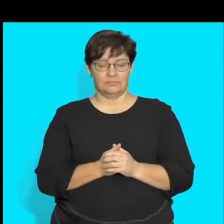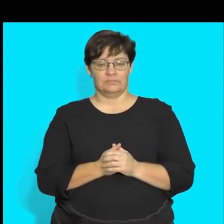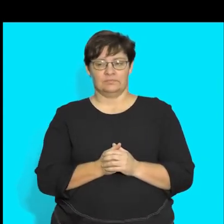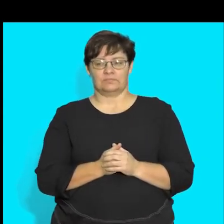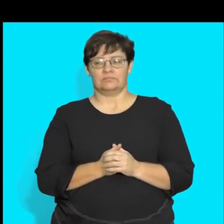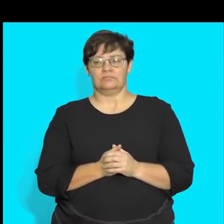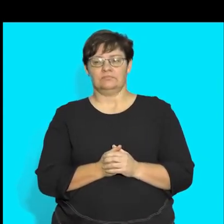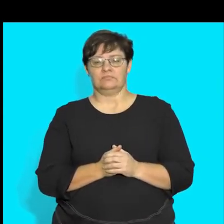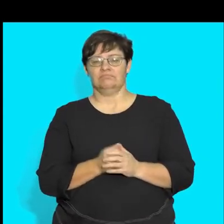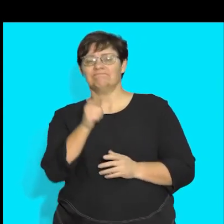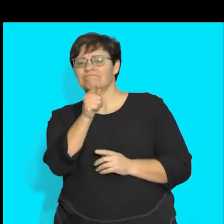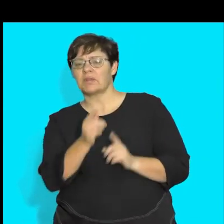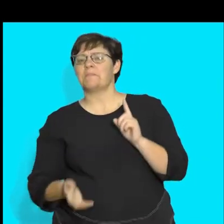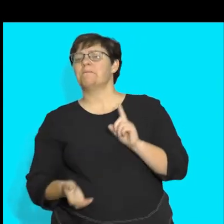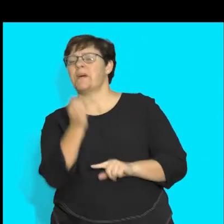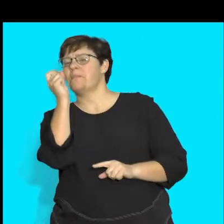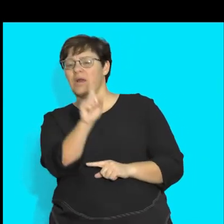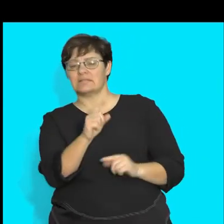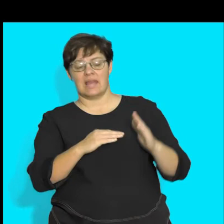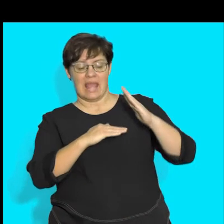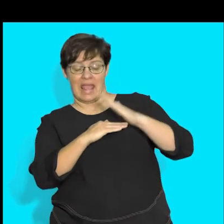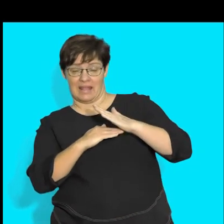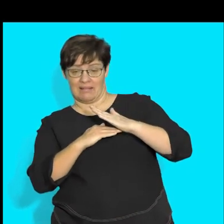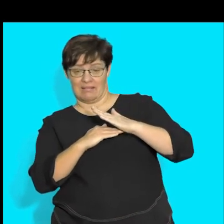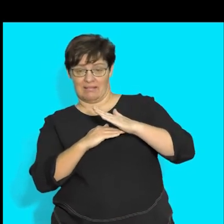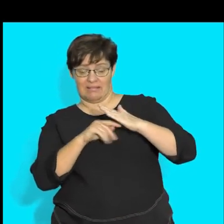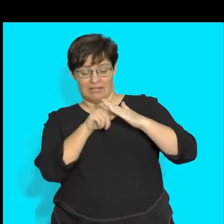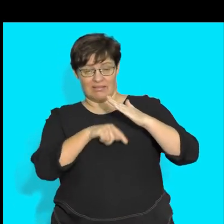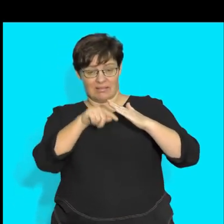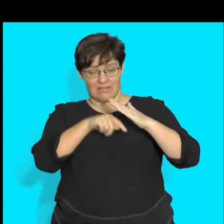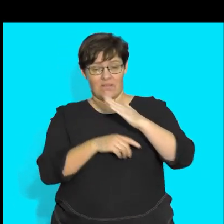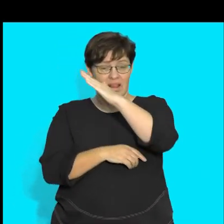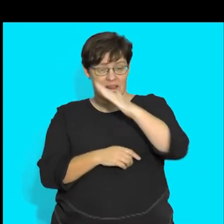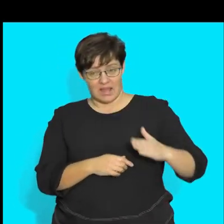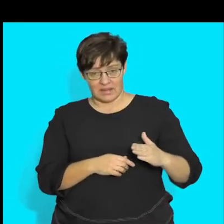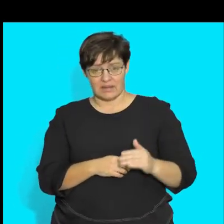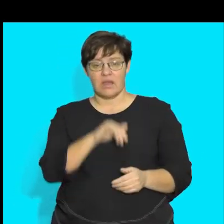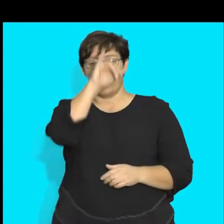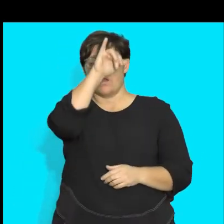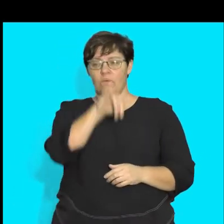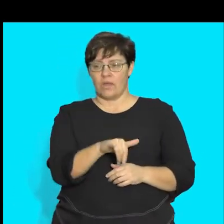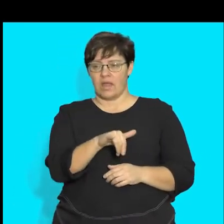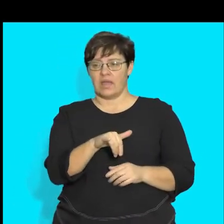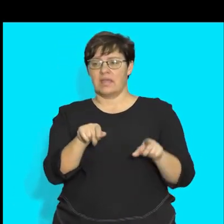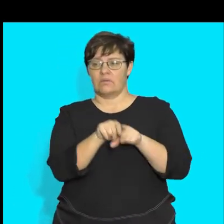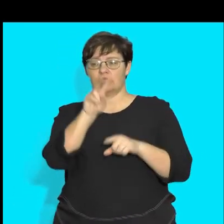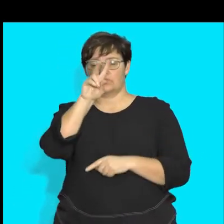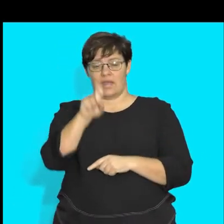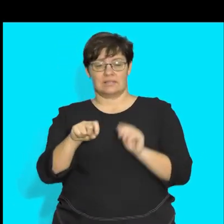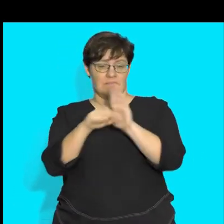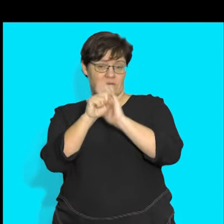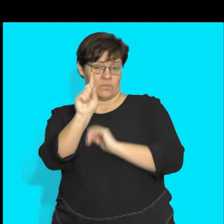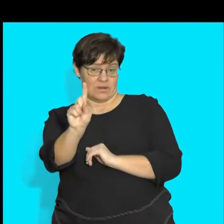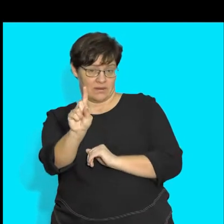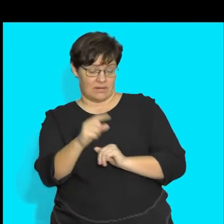The next question, they say, determine the angle of inclination of the line y equals 2x minus 1. So again,